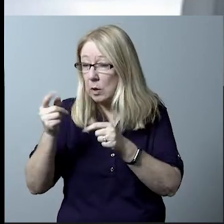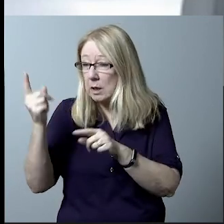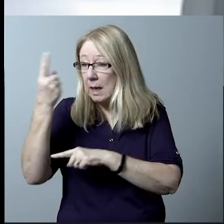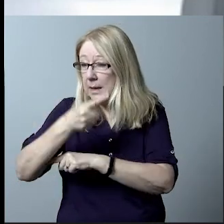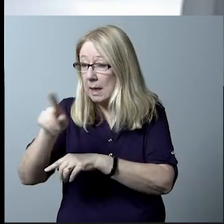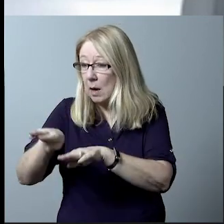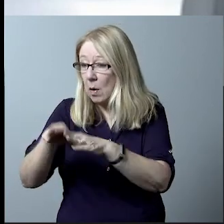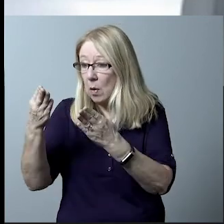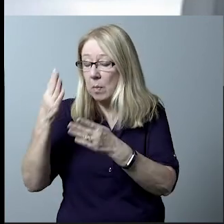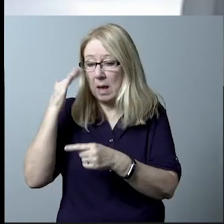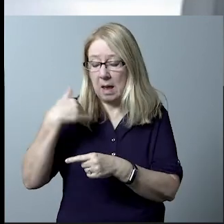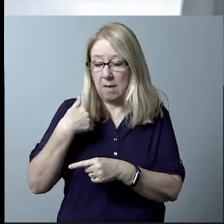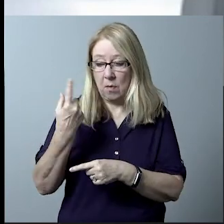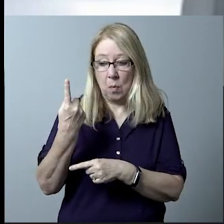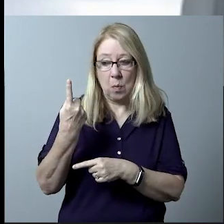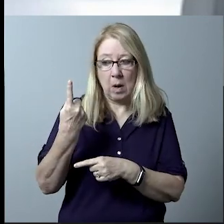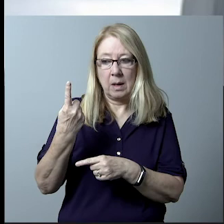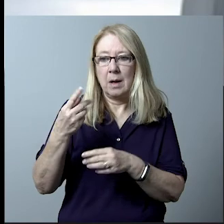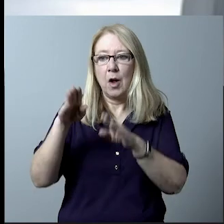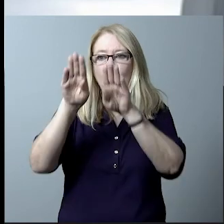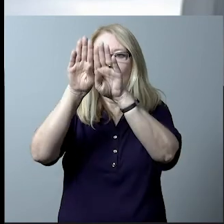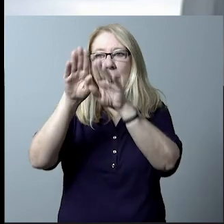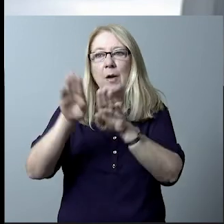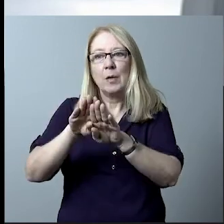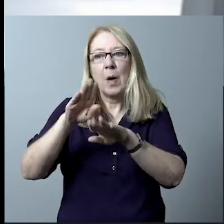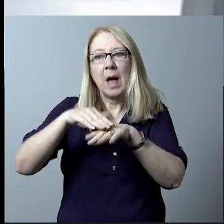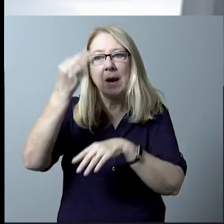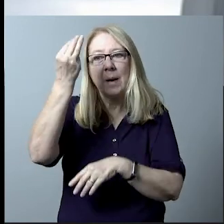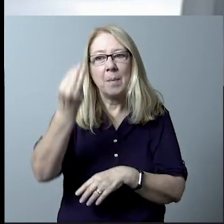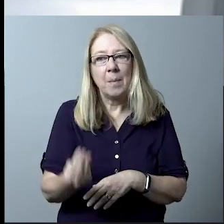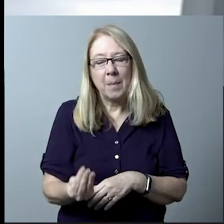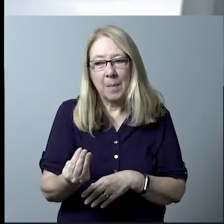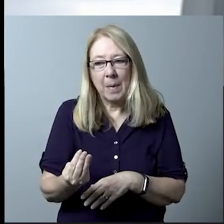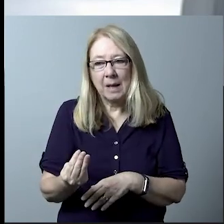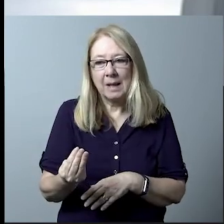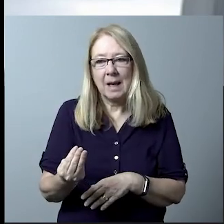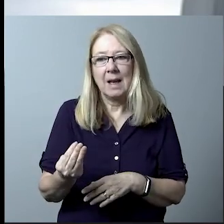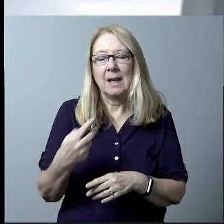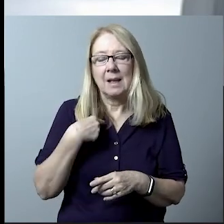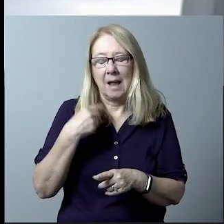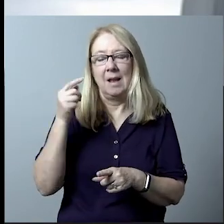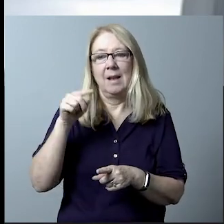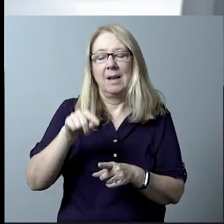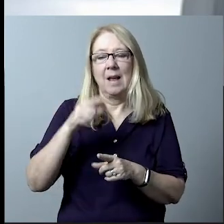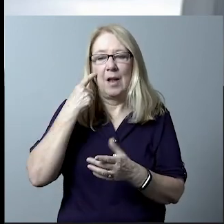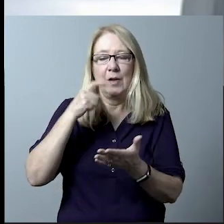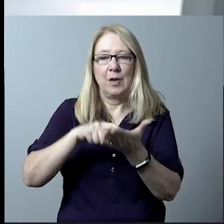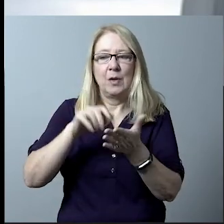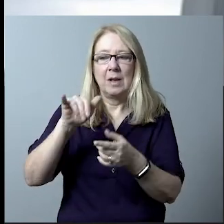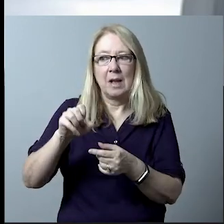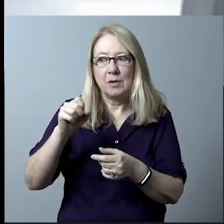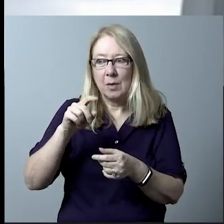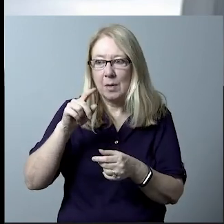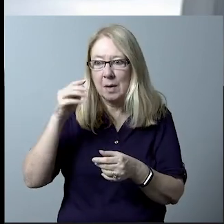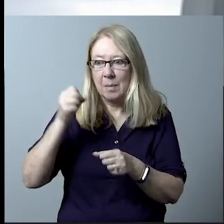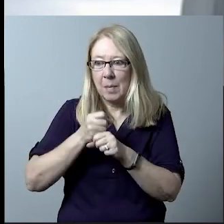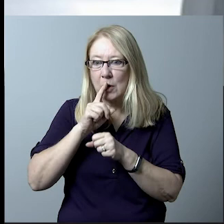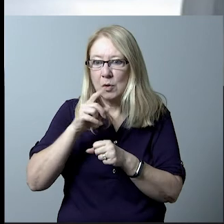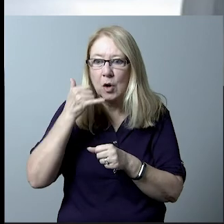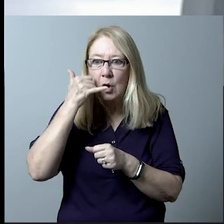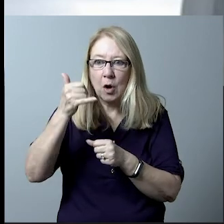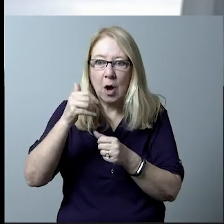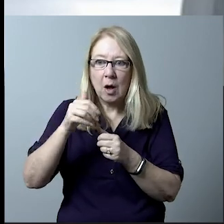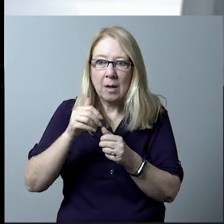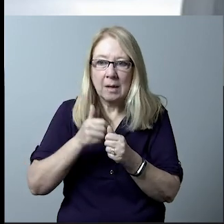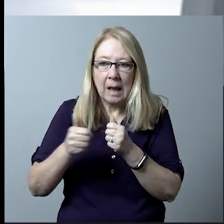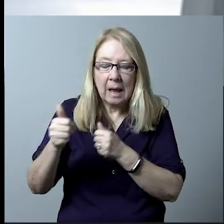look and see what day they're open, because there's one that is not open on Mondays that I caught today when I was referring somebody. So it's just good to pay